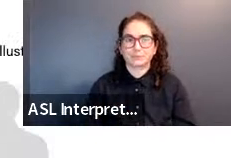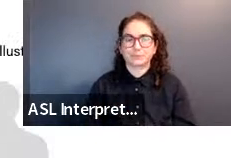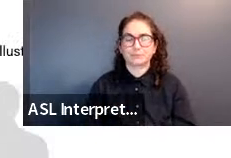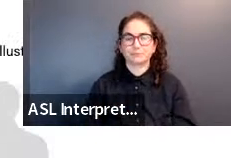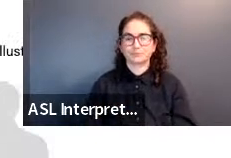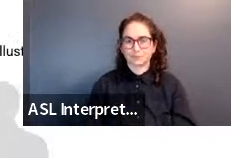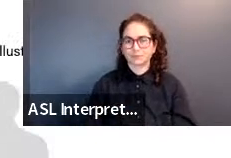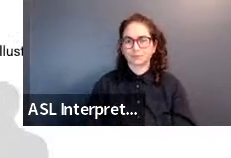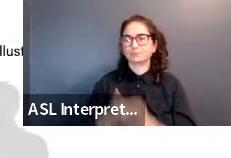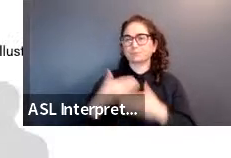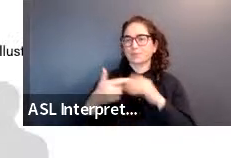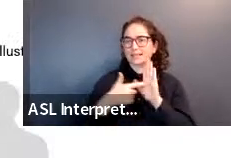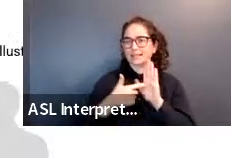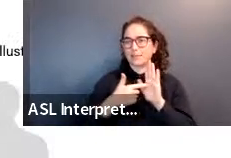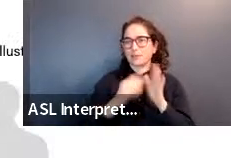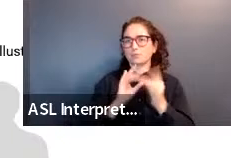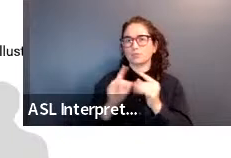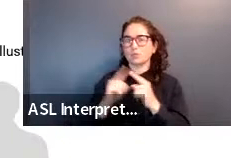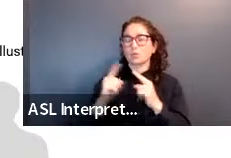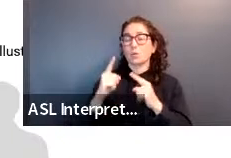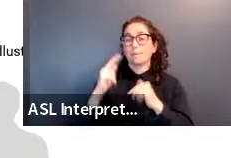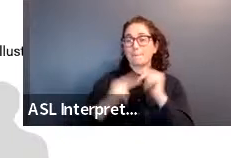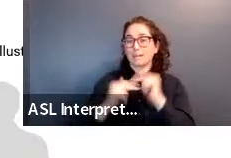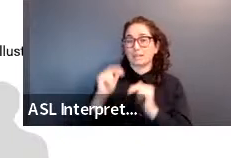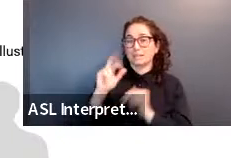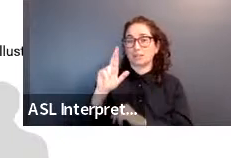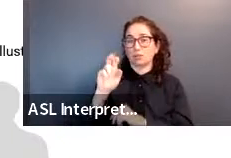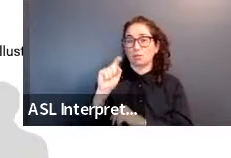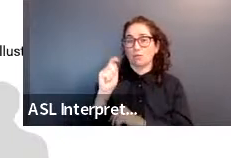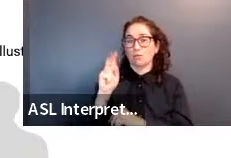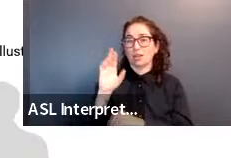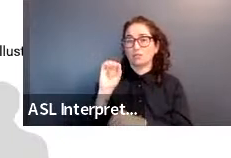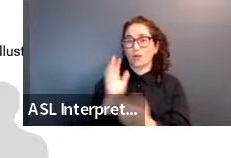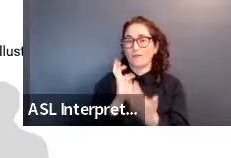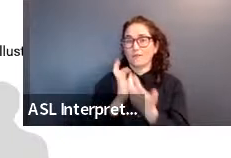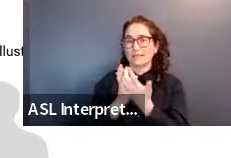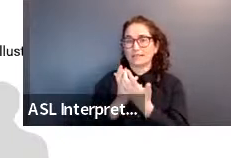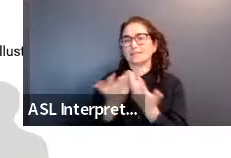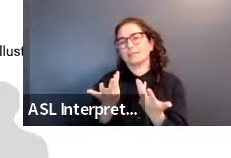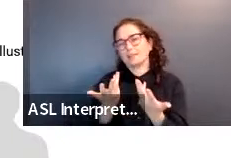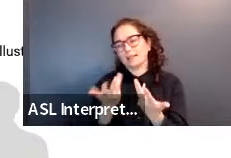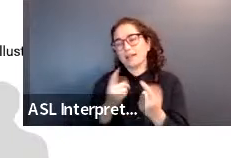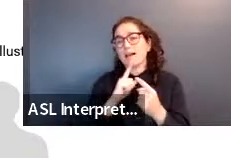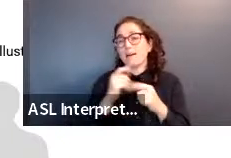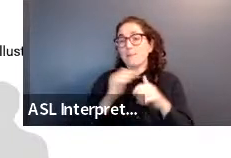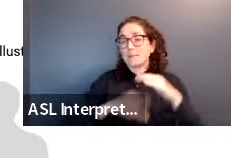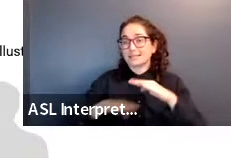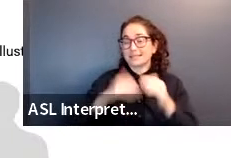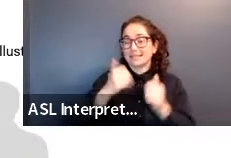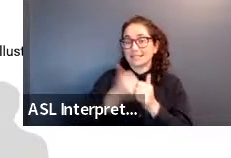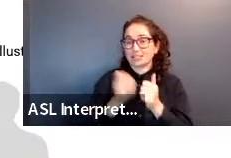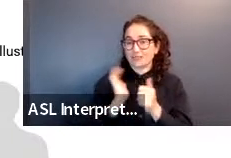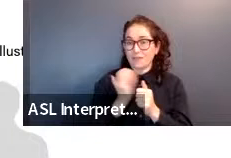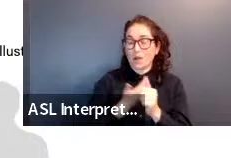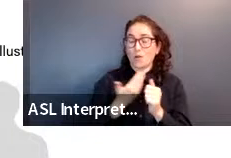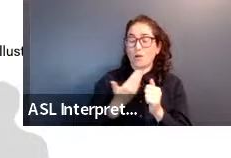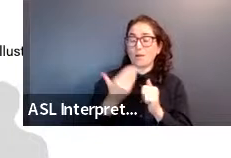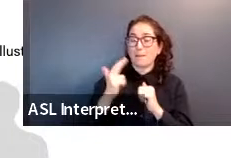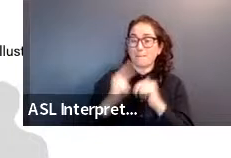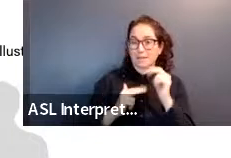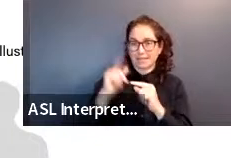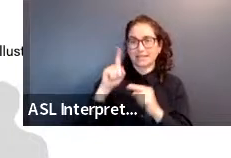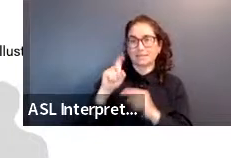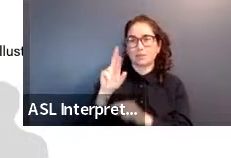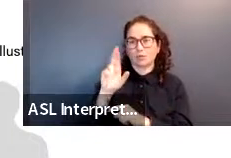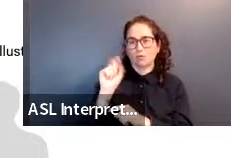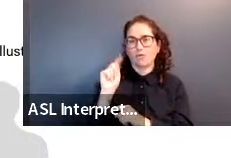The next example relates to building retrofits. Basically, every one of our city's million buildings will need to be